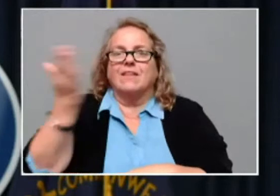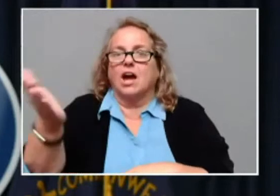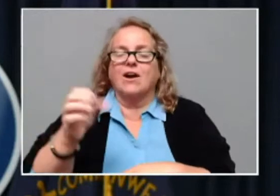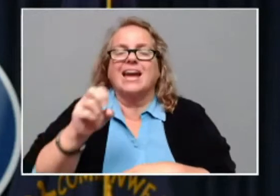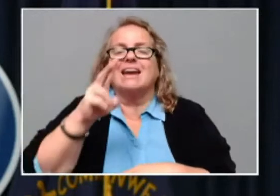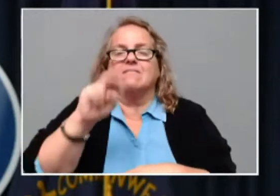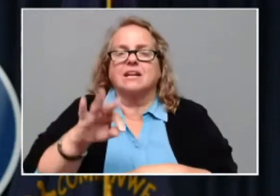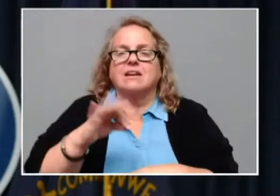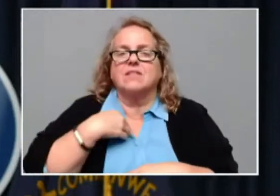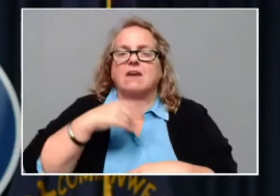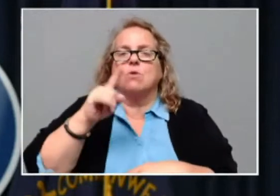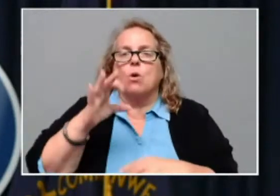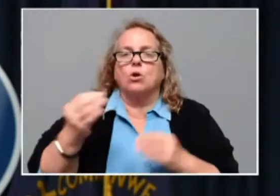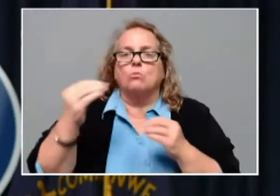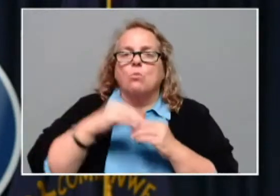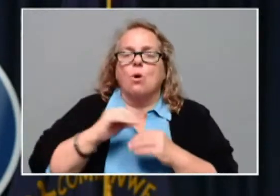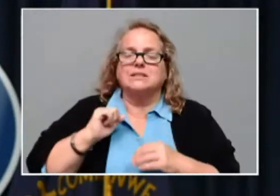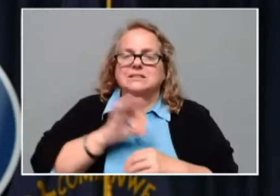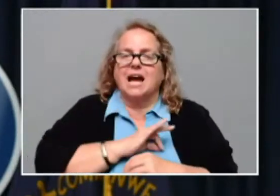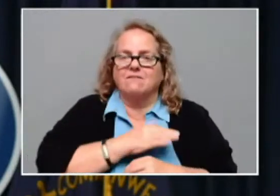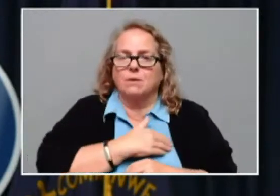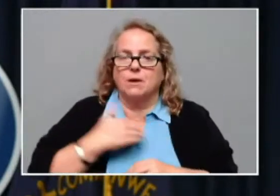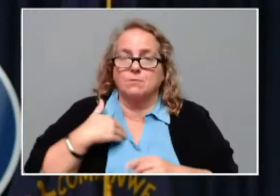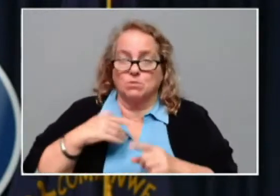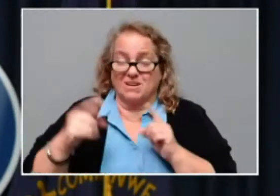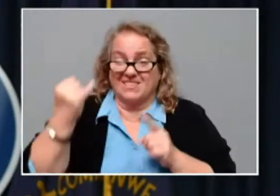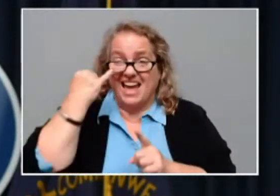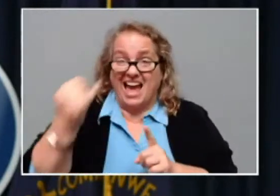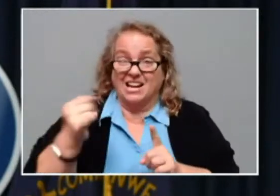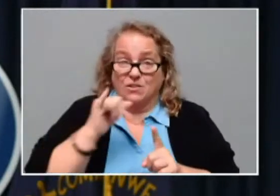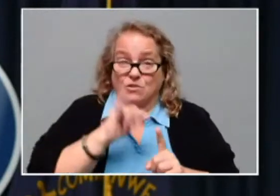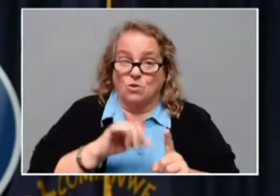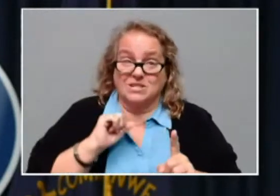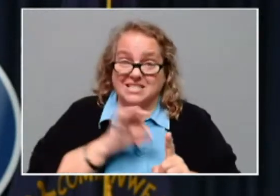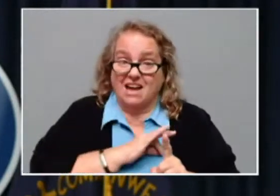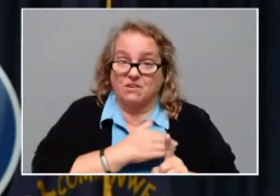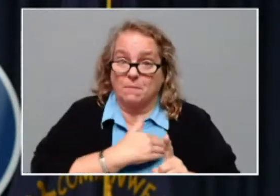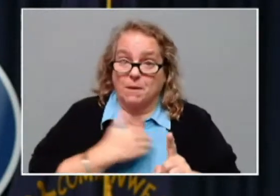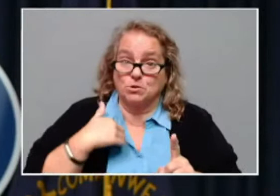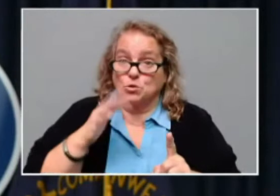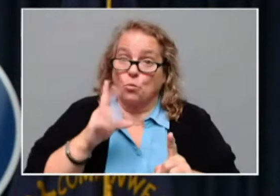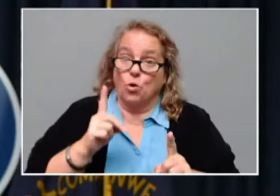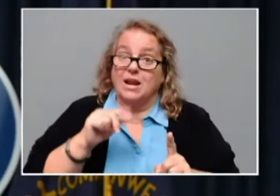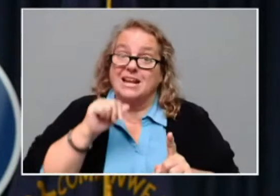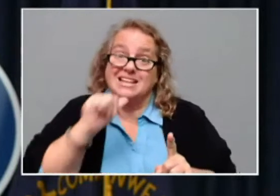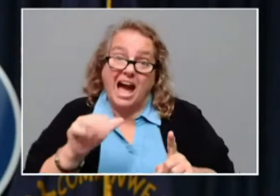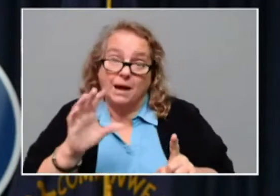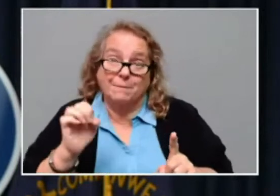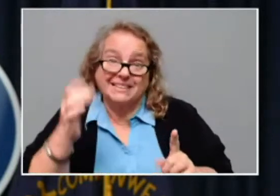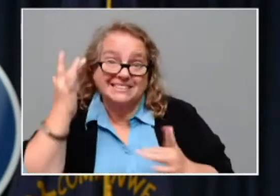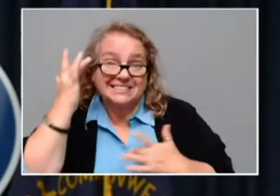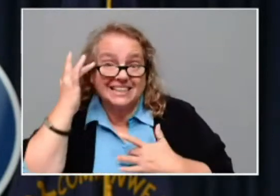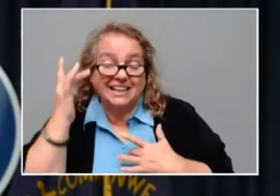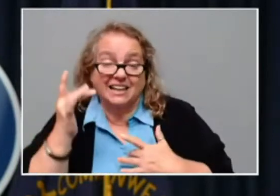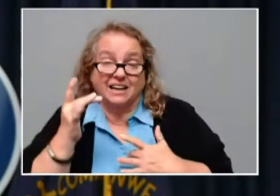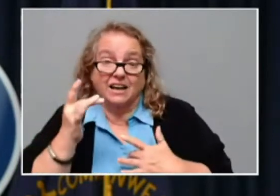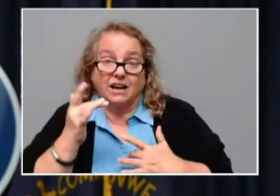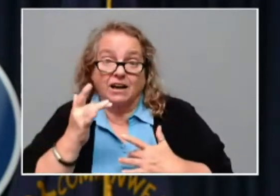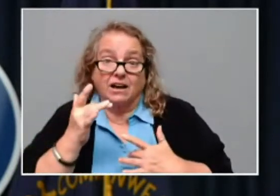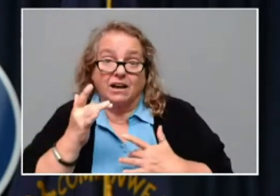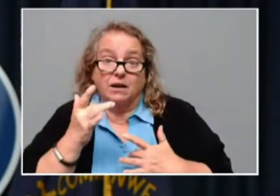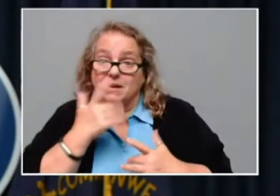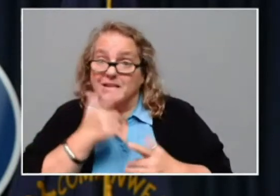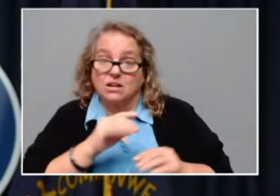many of those staff members wouldn't be sick, I think, is false. Tough decisions have to be made,